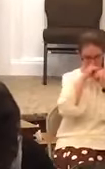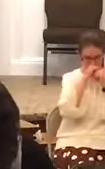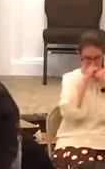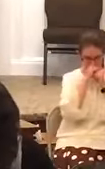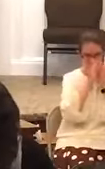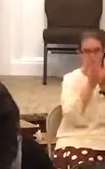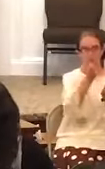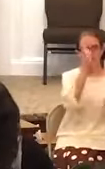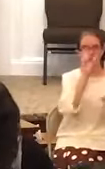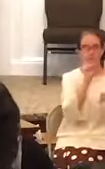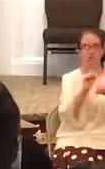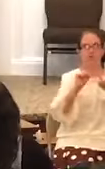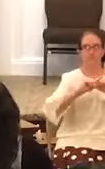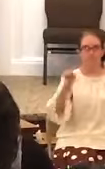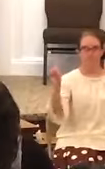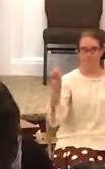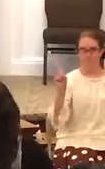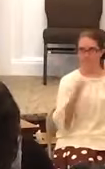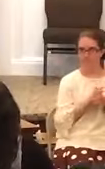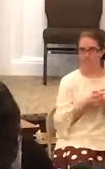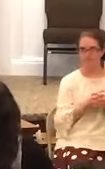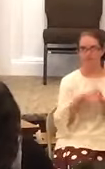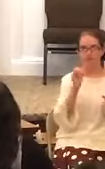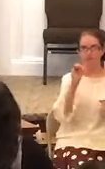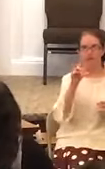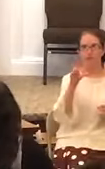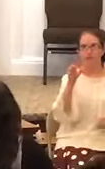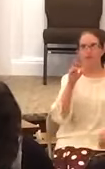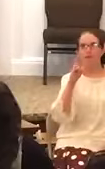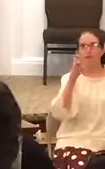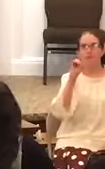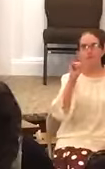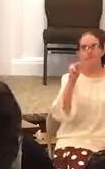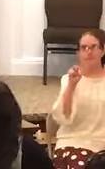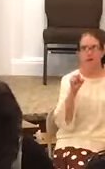the Word of God works different. It takes the oil to refine you.